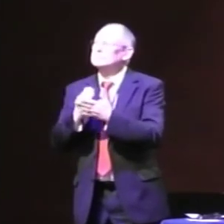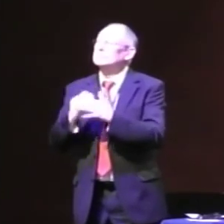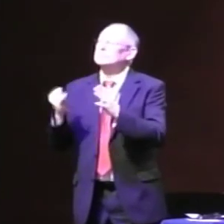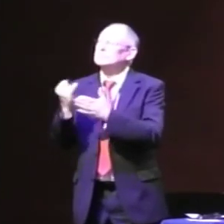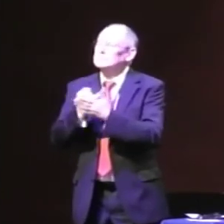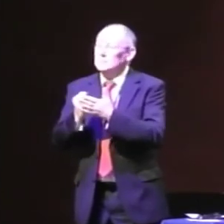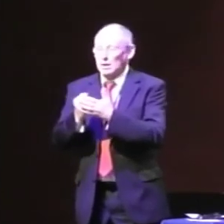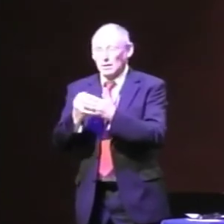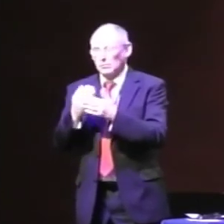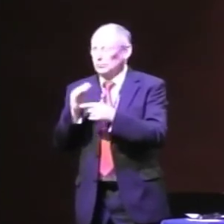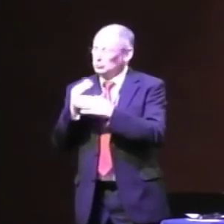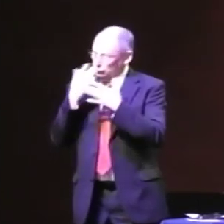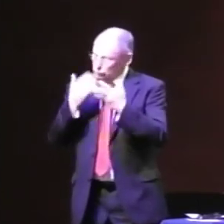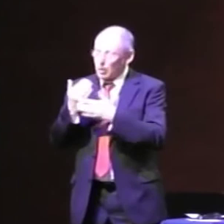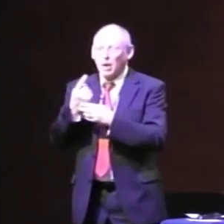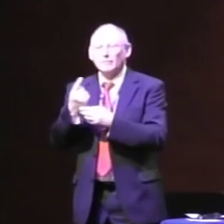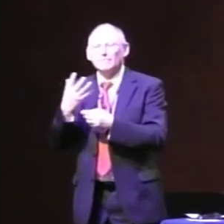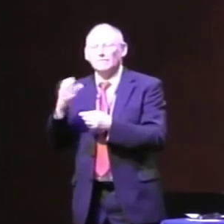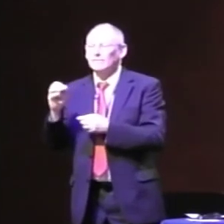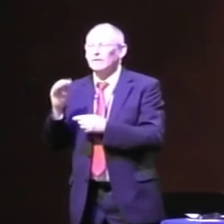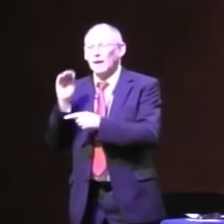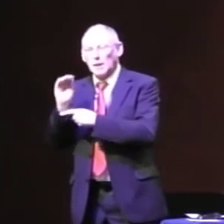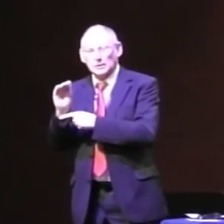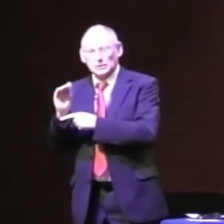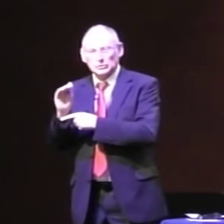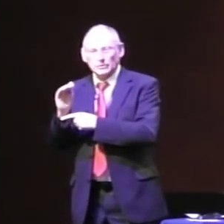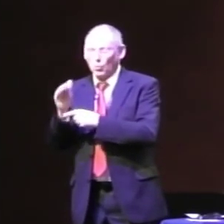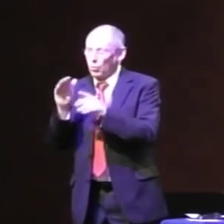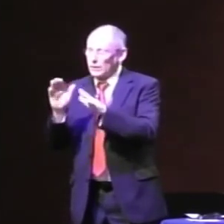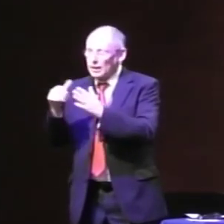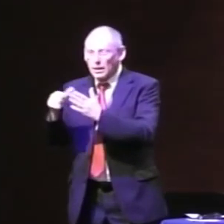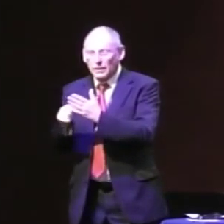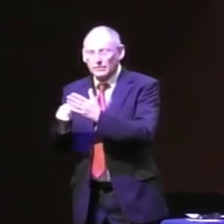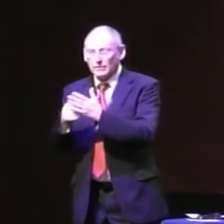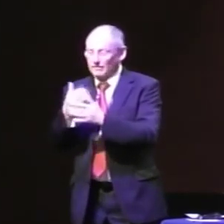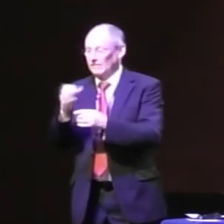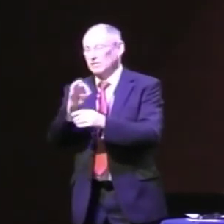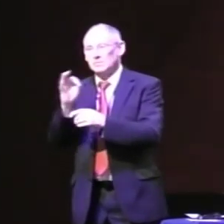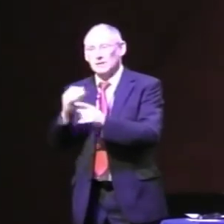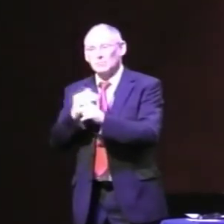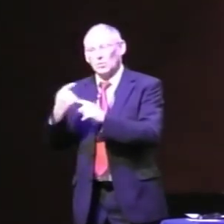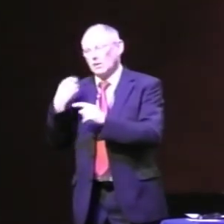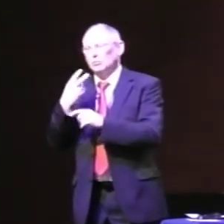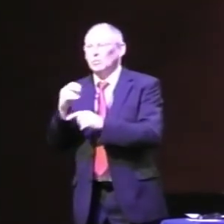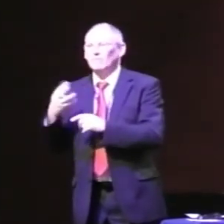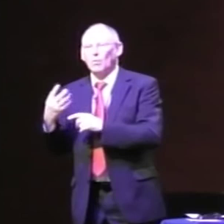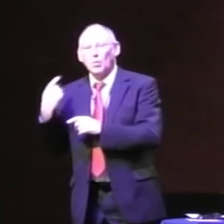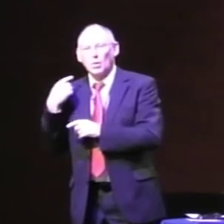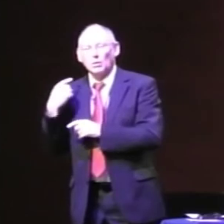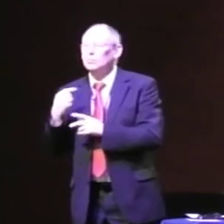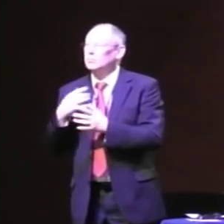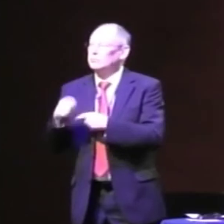are over 150,000 application housing waiting lists in Scotland, 30% higher than 2004. We have become